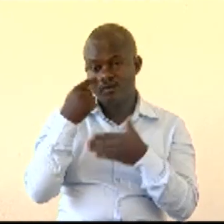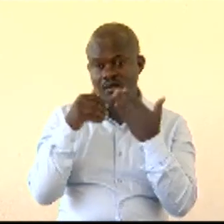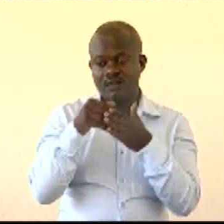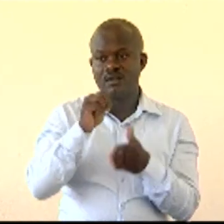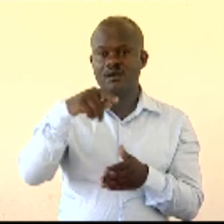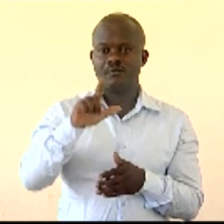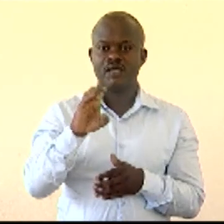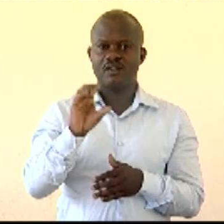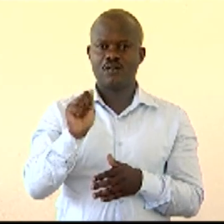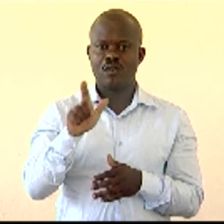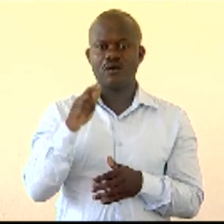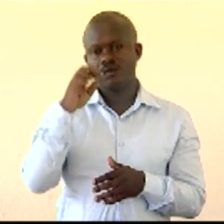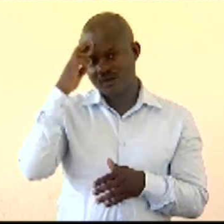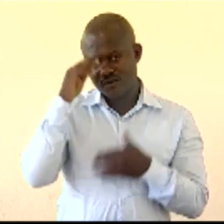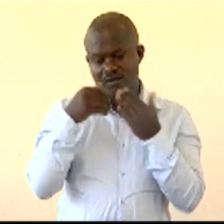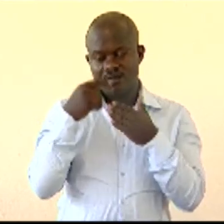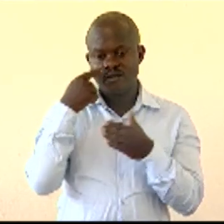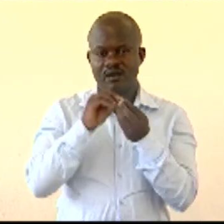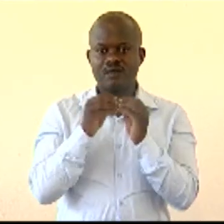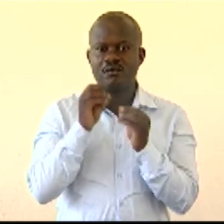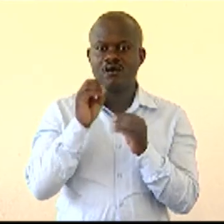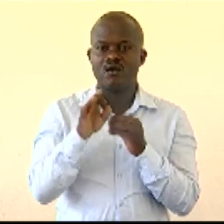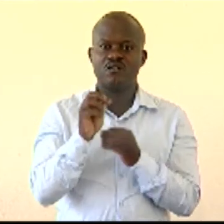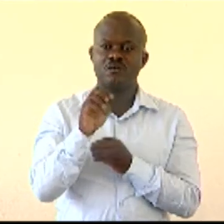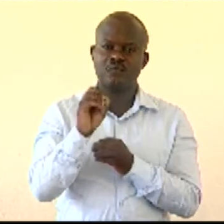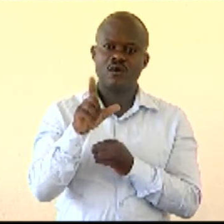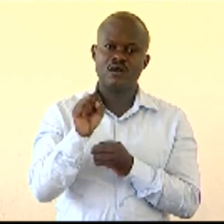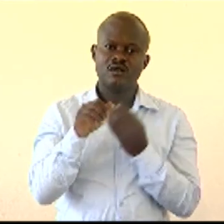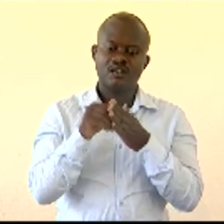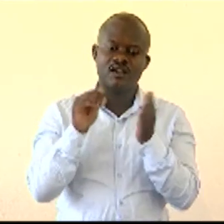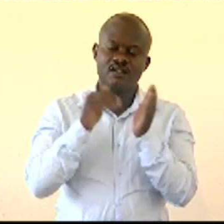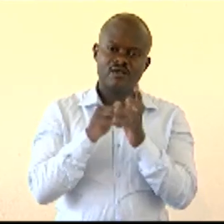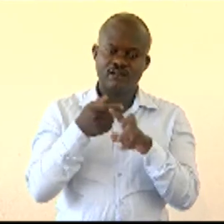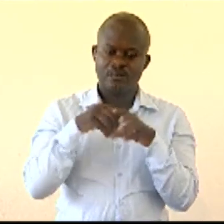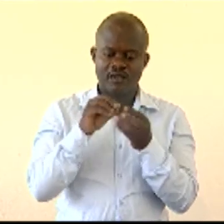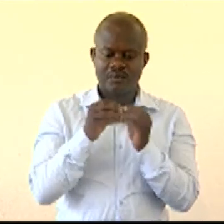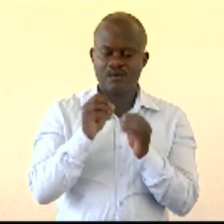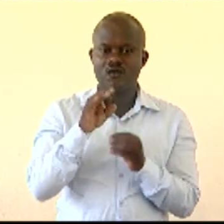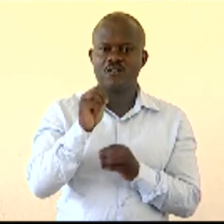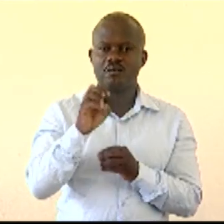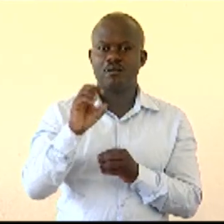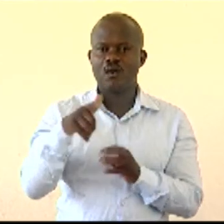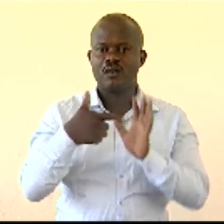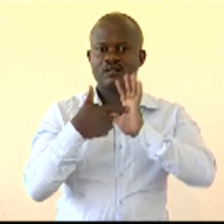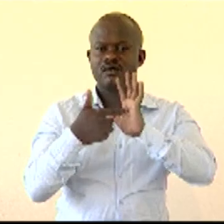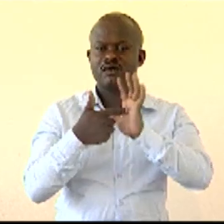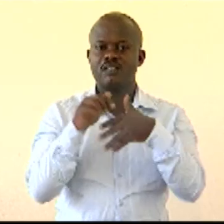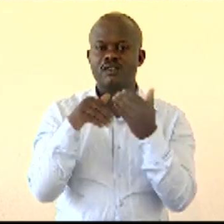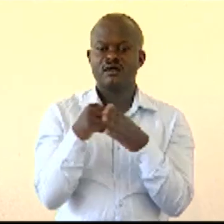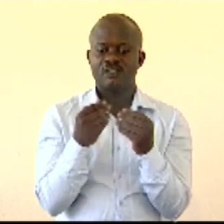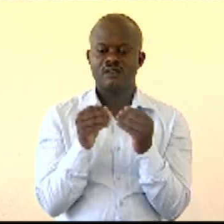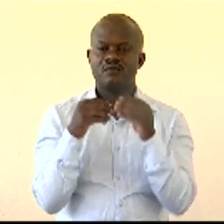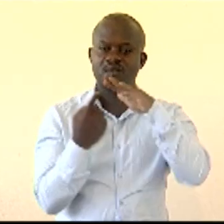formula? You find the number of moles, and from the number of moles, you determine the simplest ratio, which